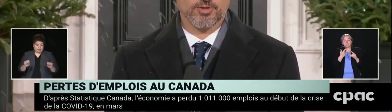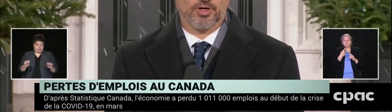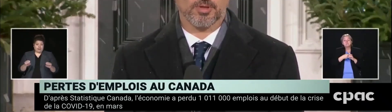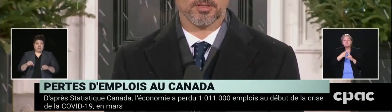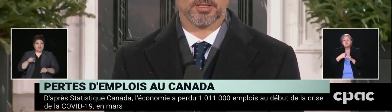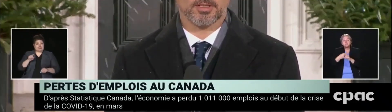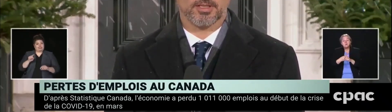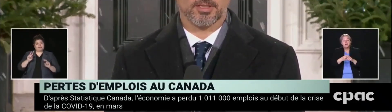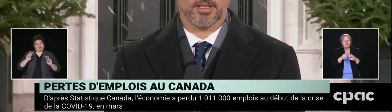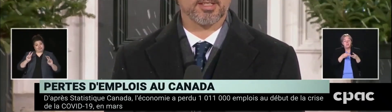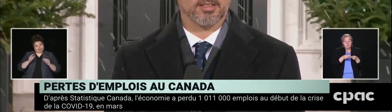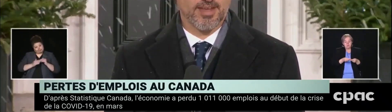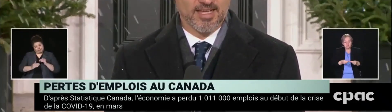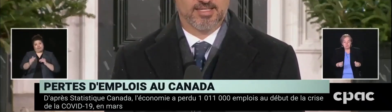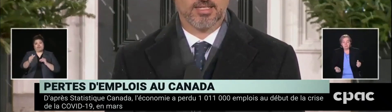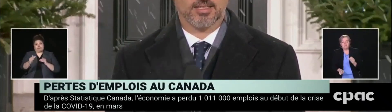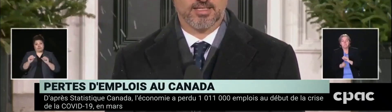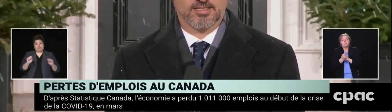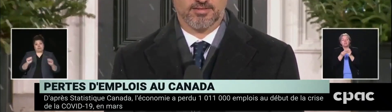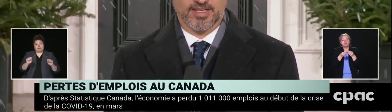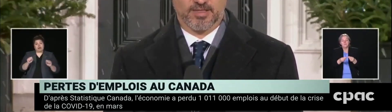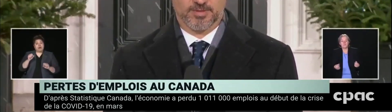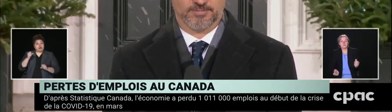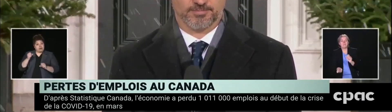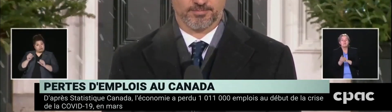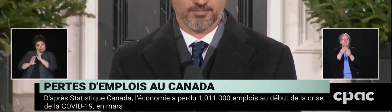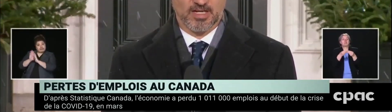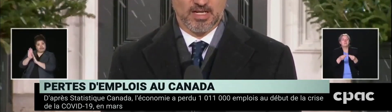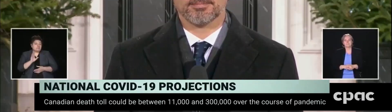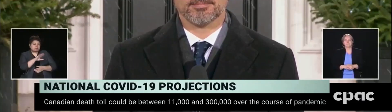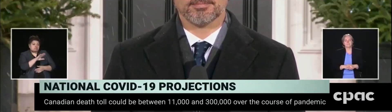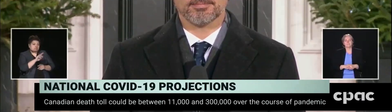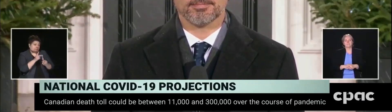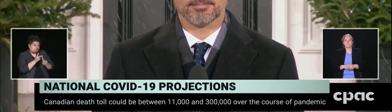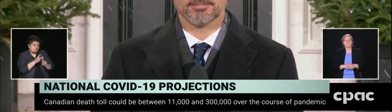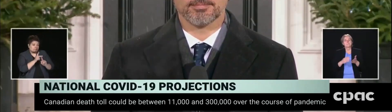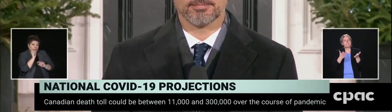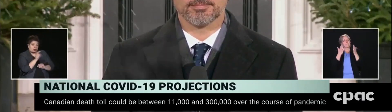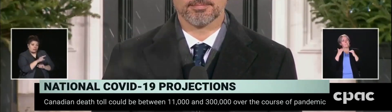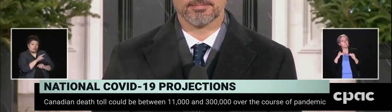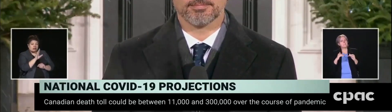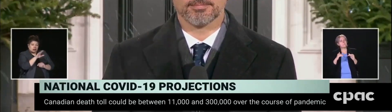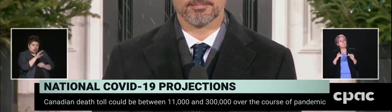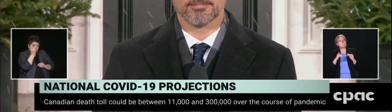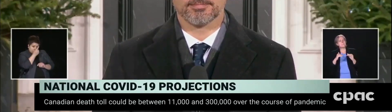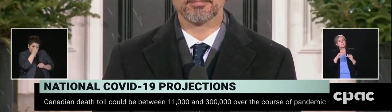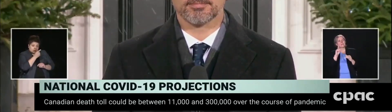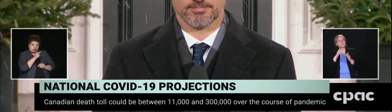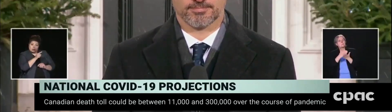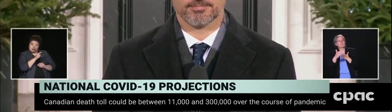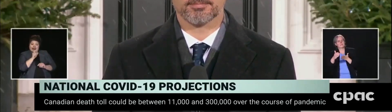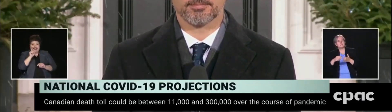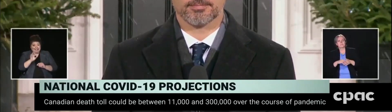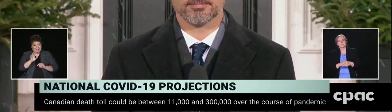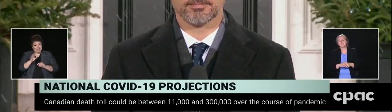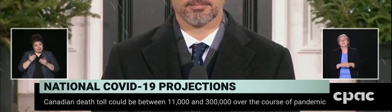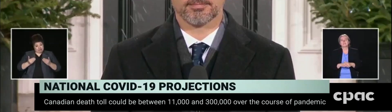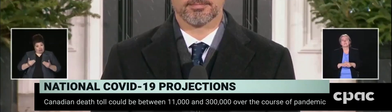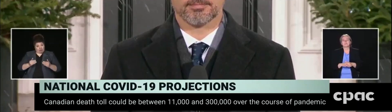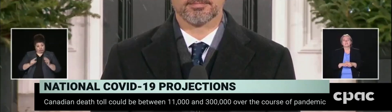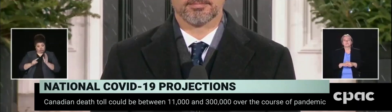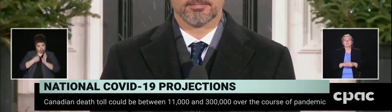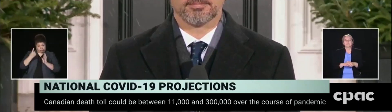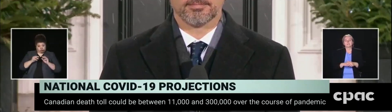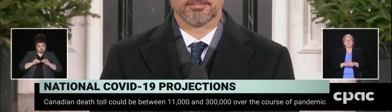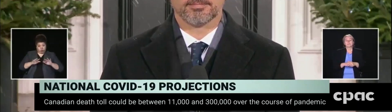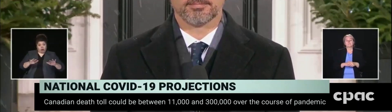the new normal until a vaccine is developed. If there are going to be multiple waves of this, if we aren't going to be able to sort of get